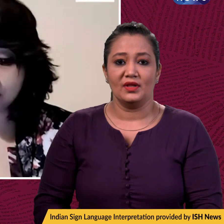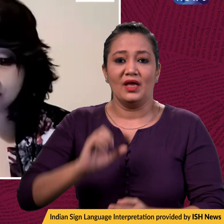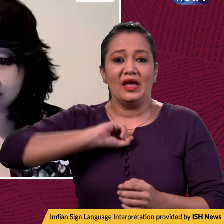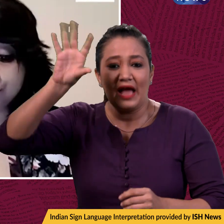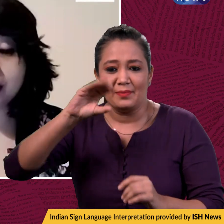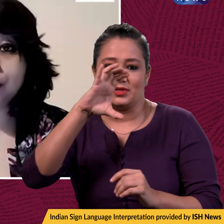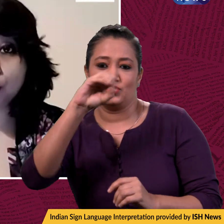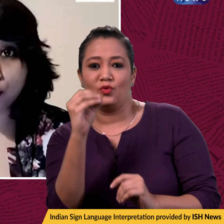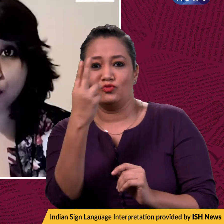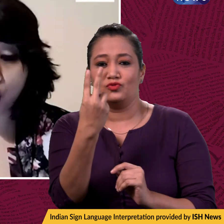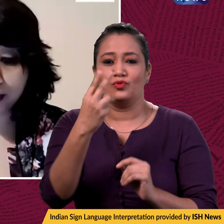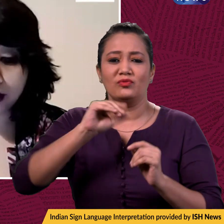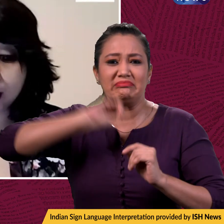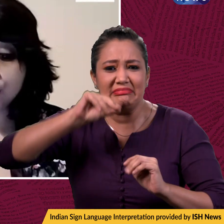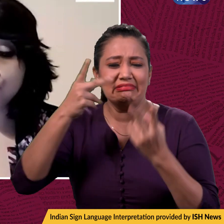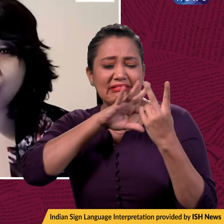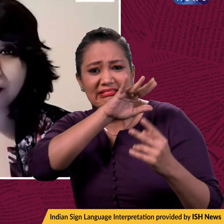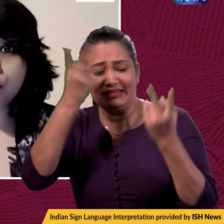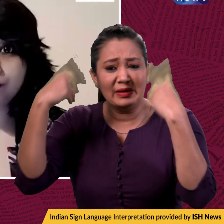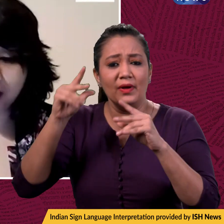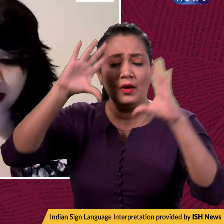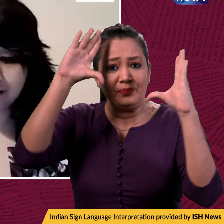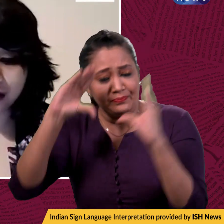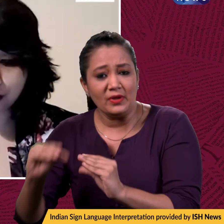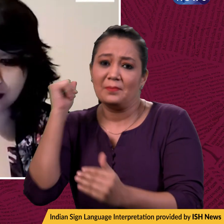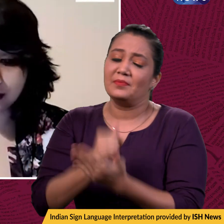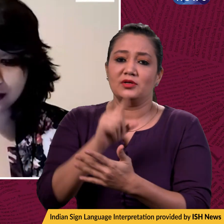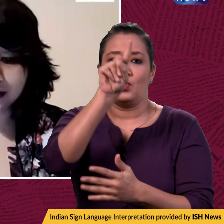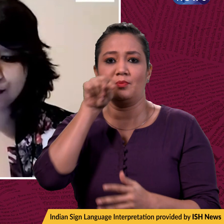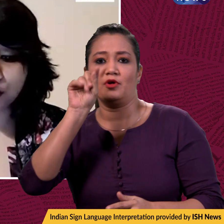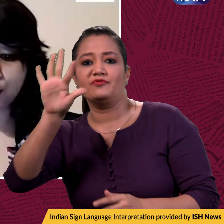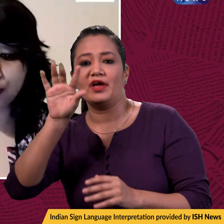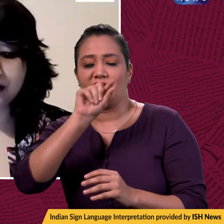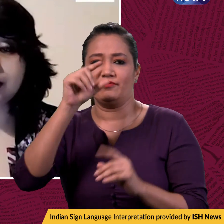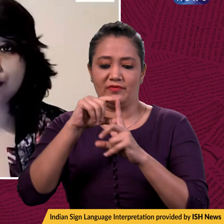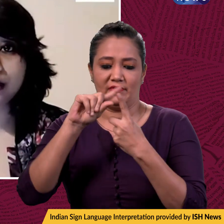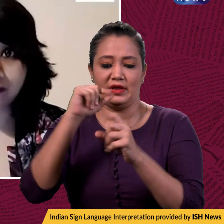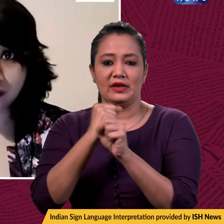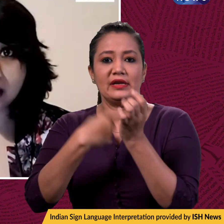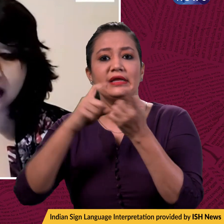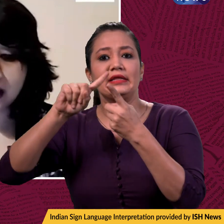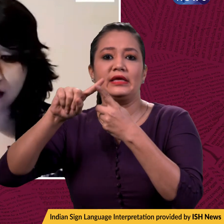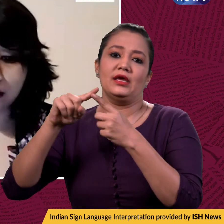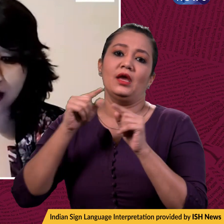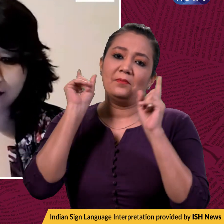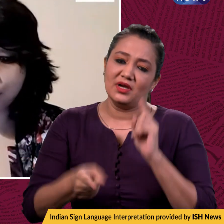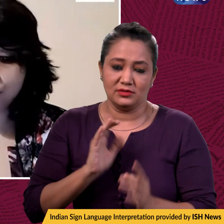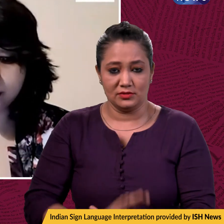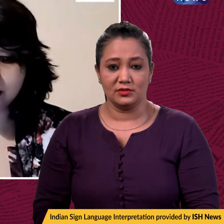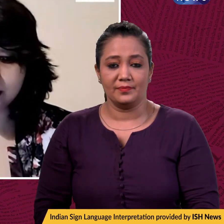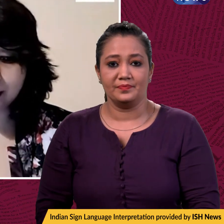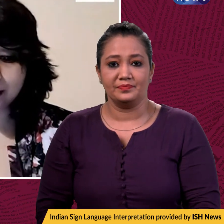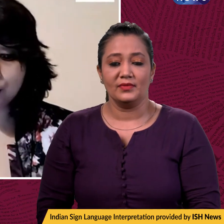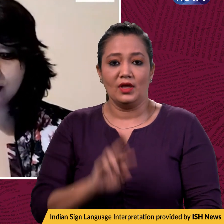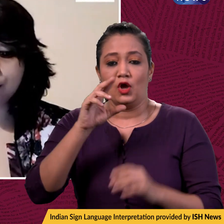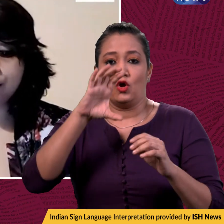emissions fast enough to keep global warming to 1.5 degrees Celsius below pre industrial levels. Now, at the